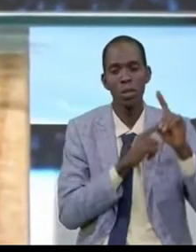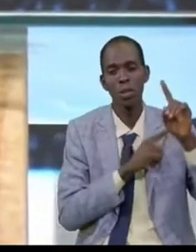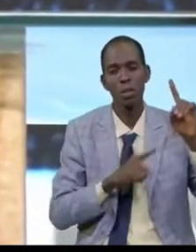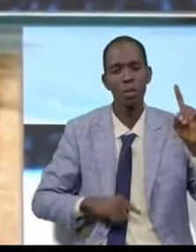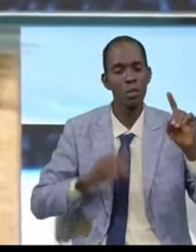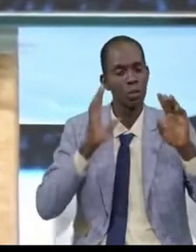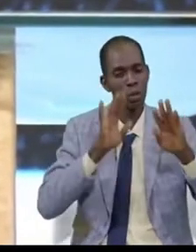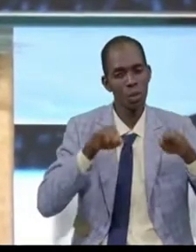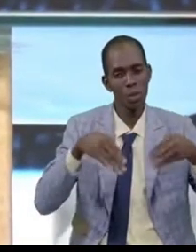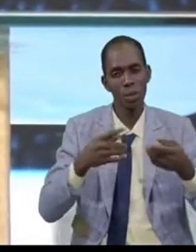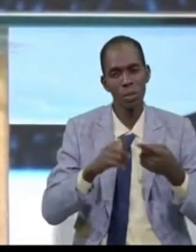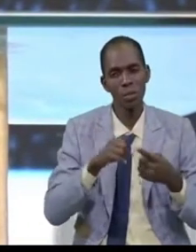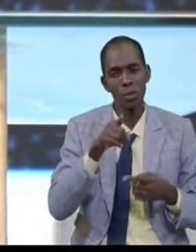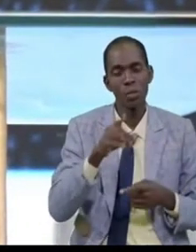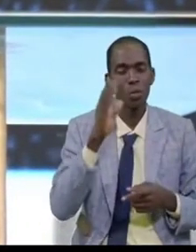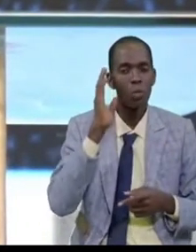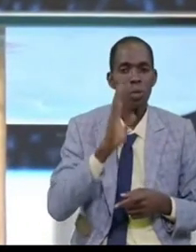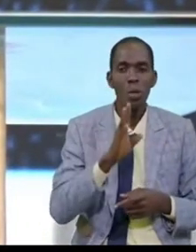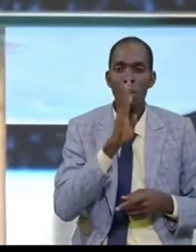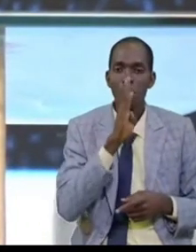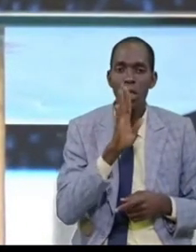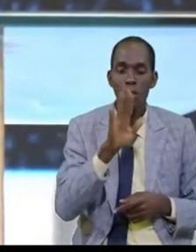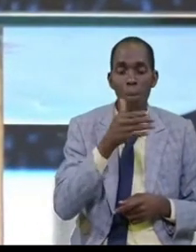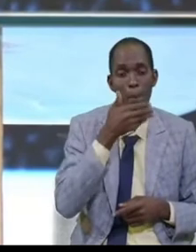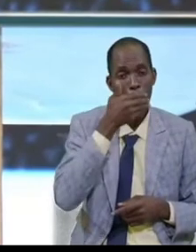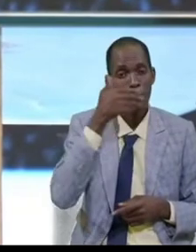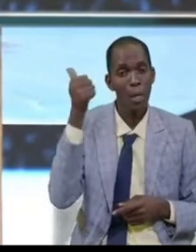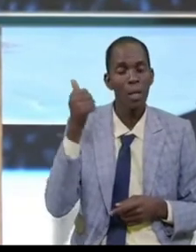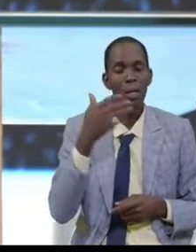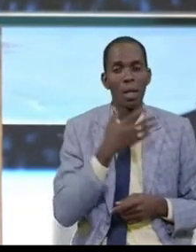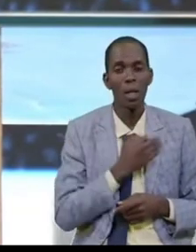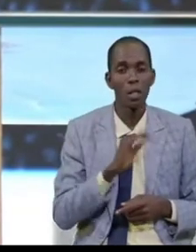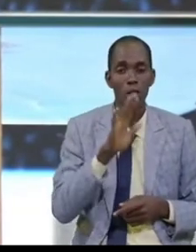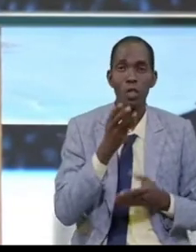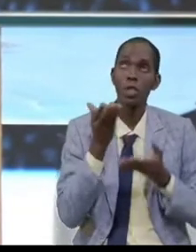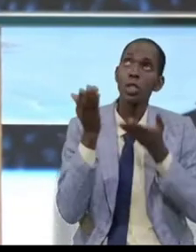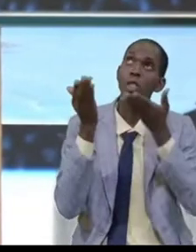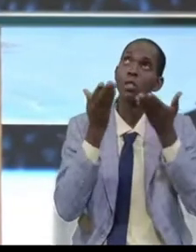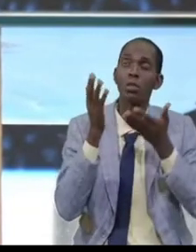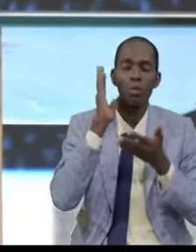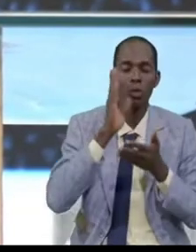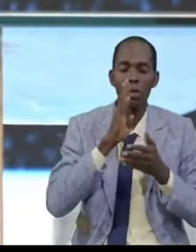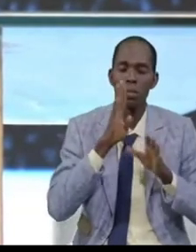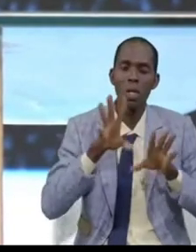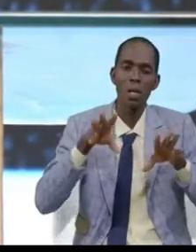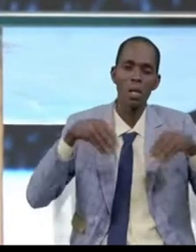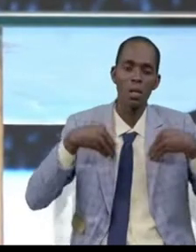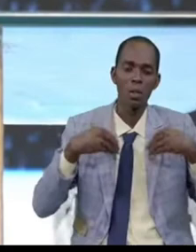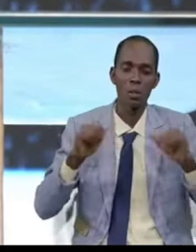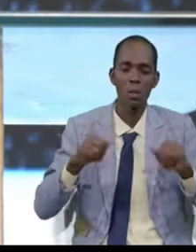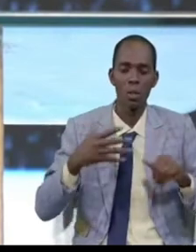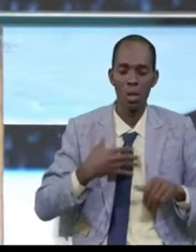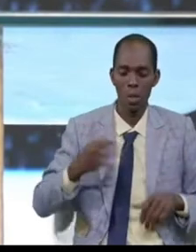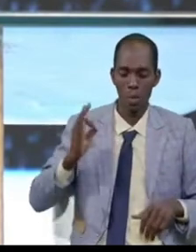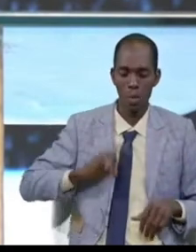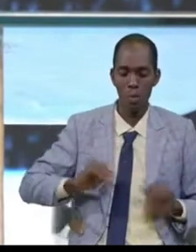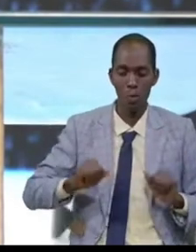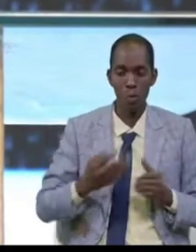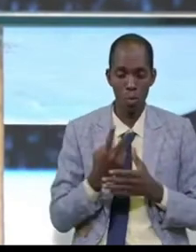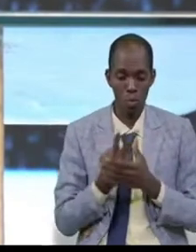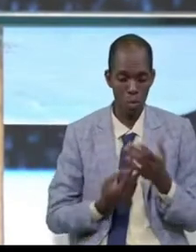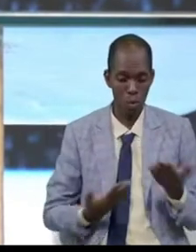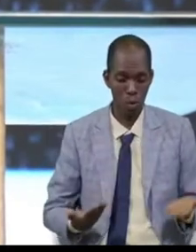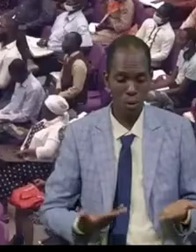You will be your best, and your service will be profitable and rewardable both here in life and